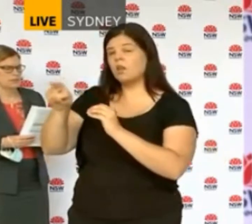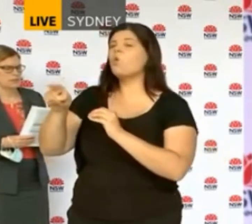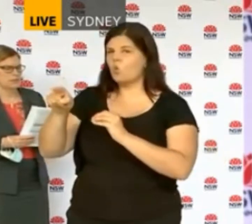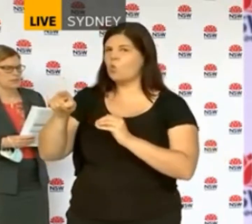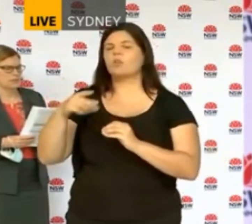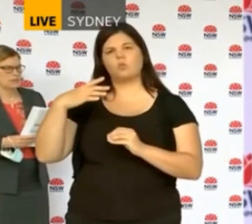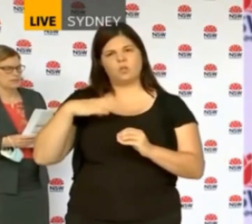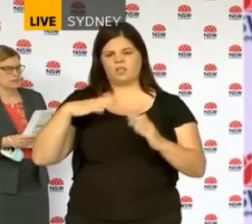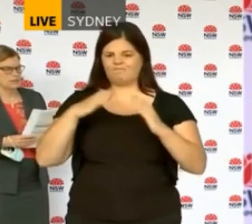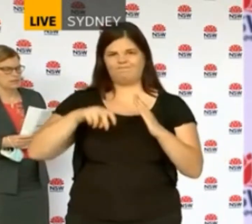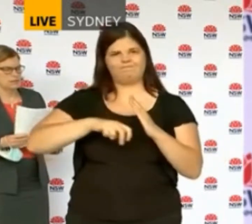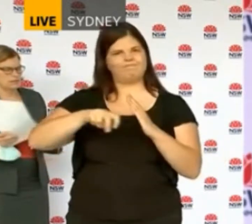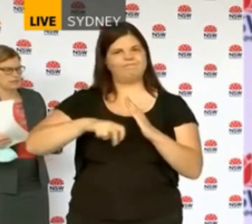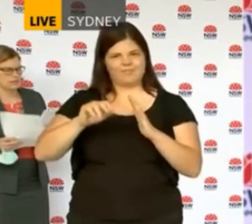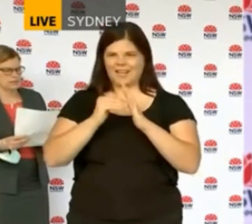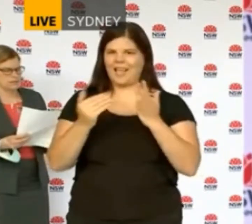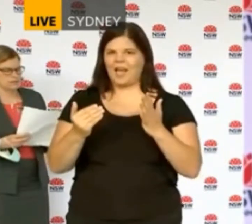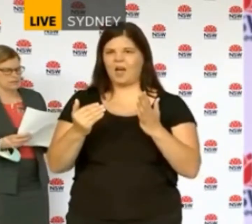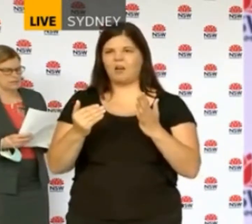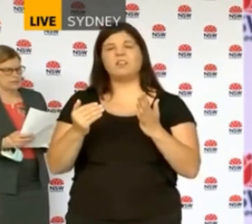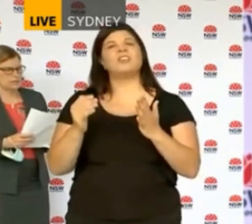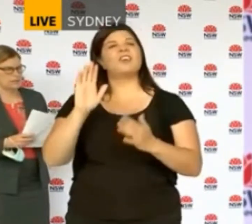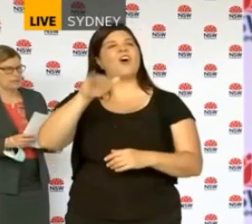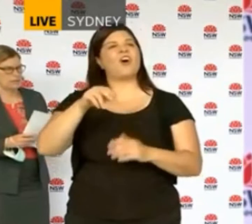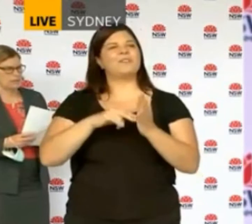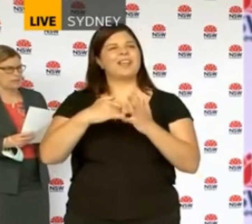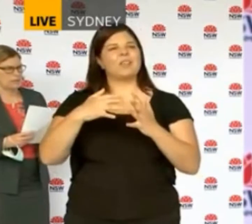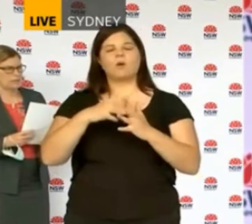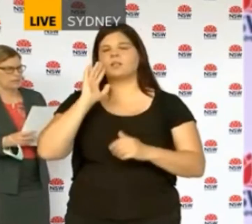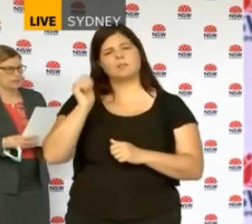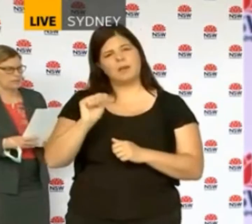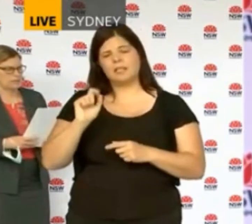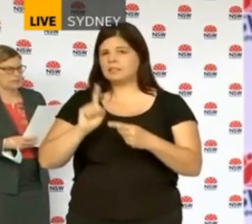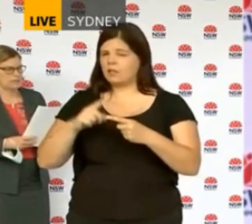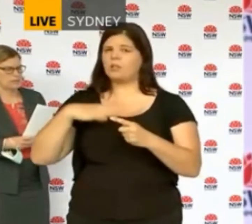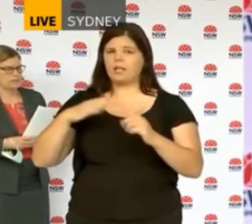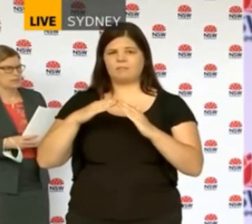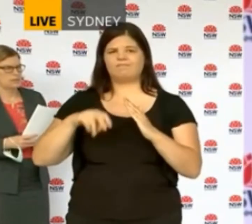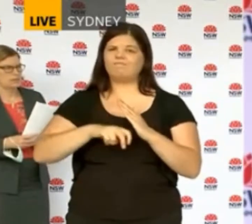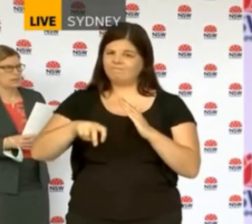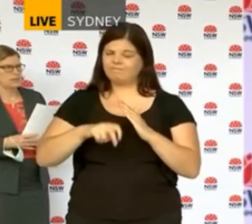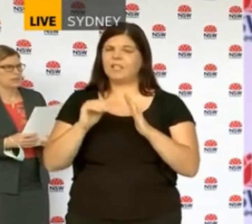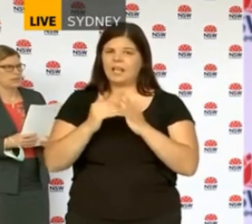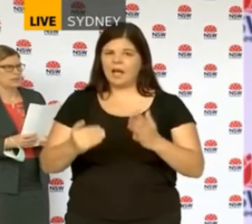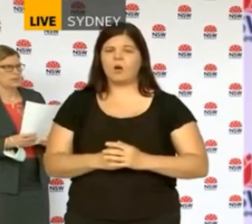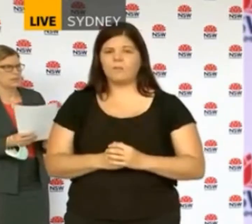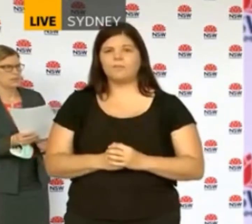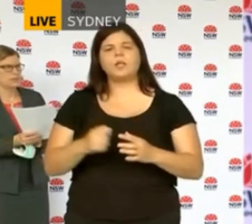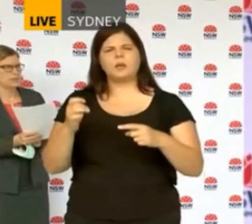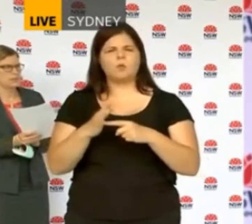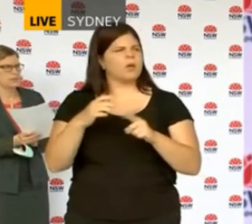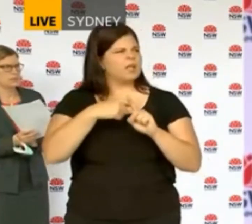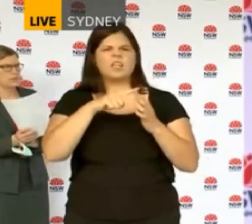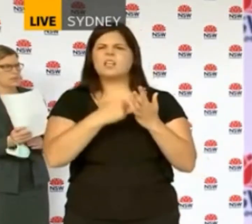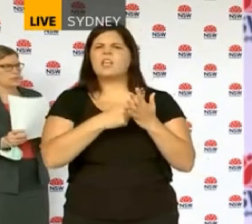I will get Dr. Kerry Chant to elaborate further on that, but it is very, very important to understand that we won't be locking down